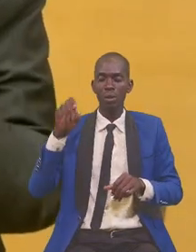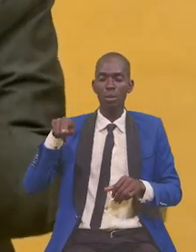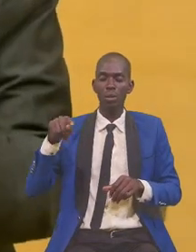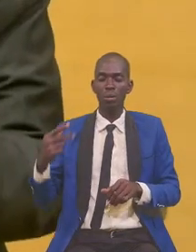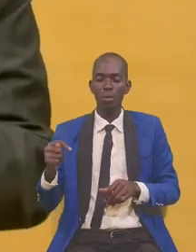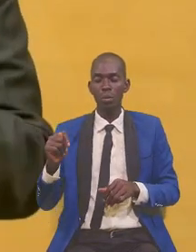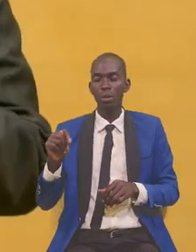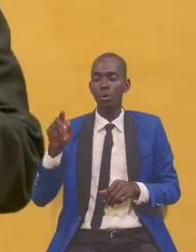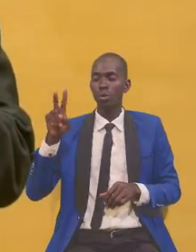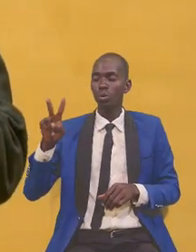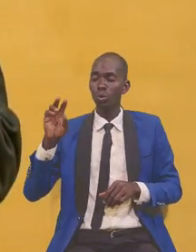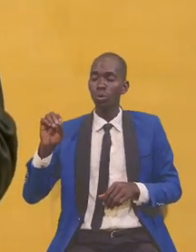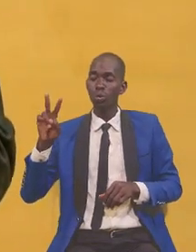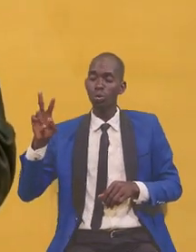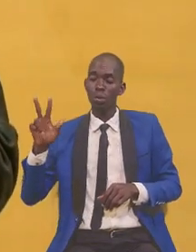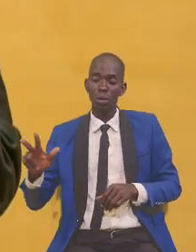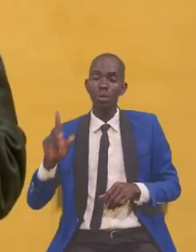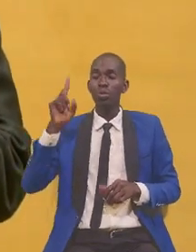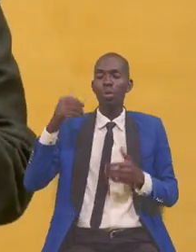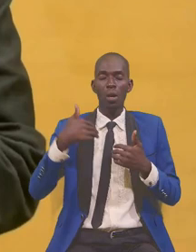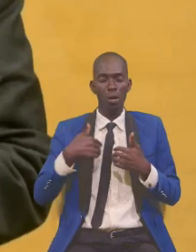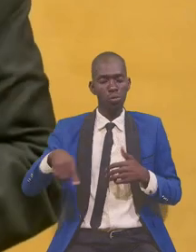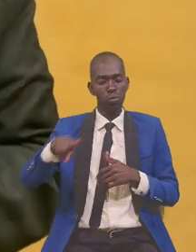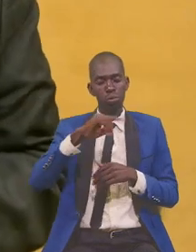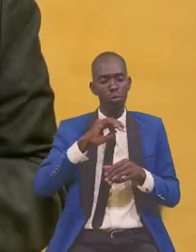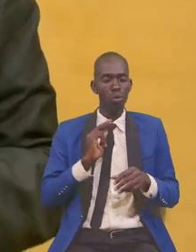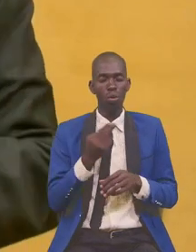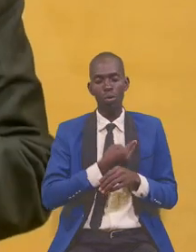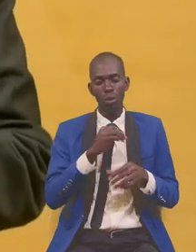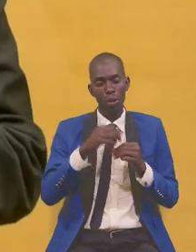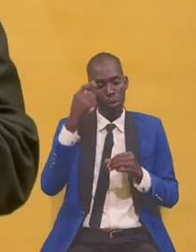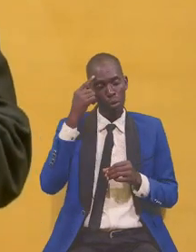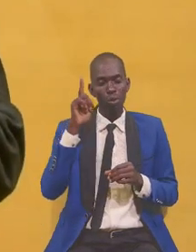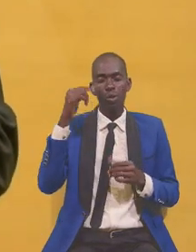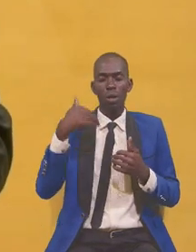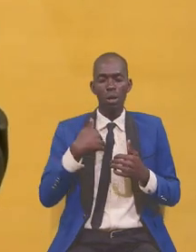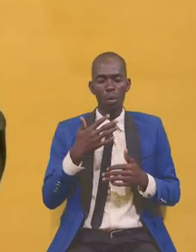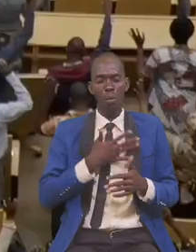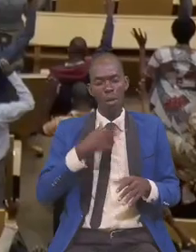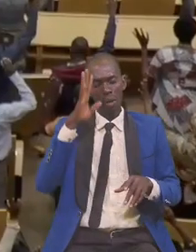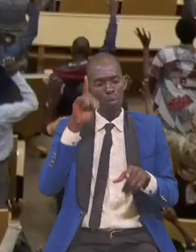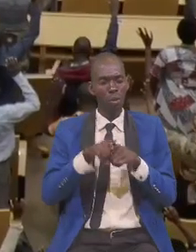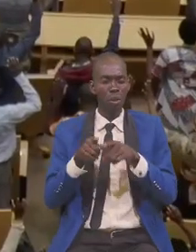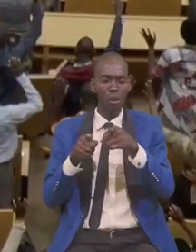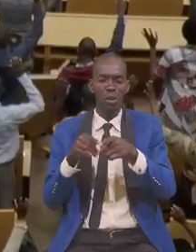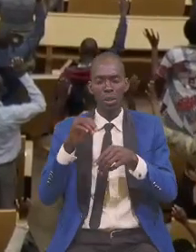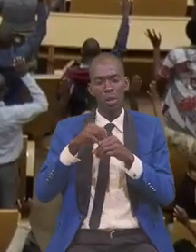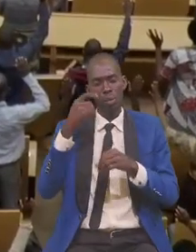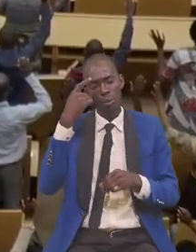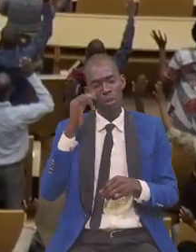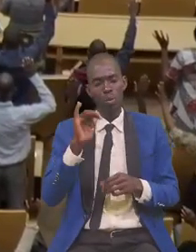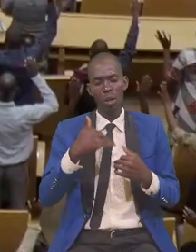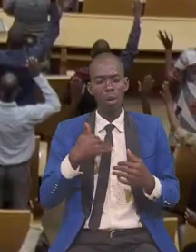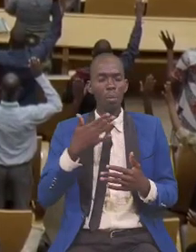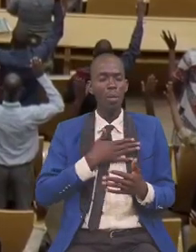September 2023. You had us in mind. You had my brother in mind. You had